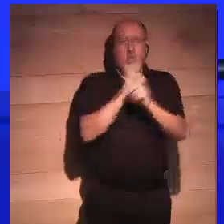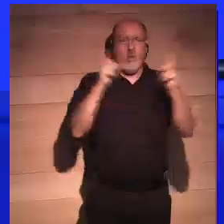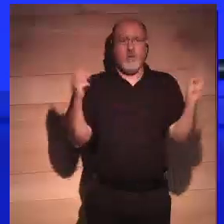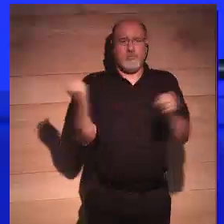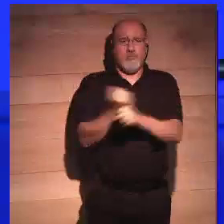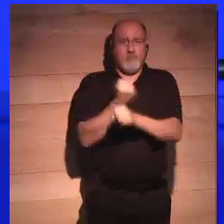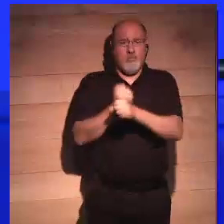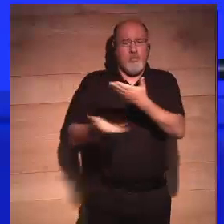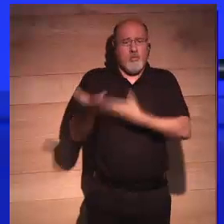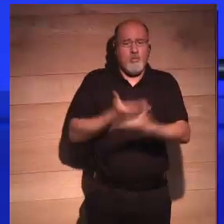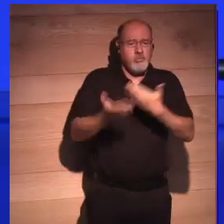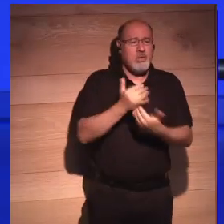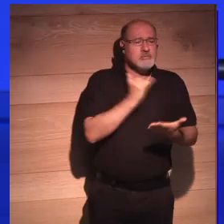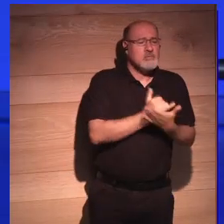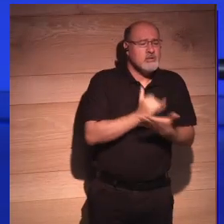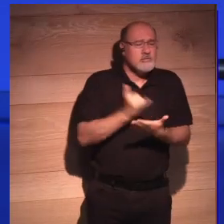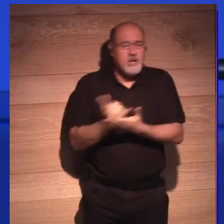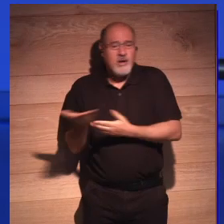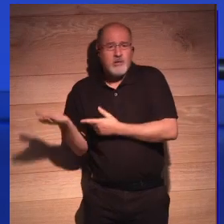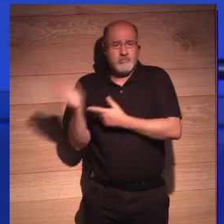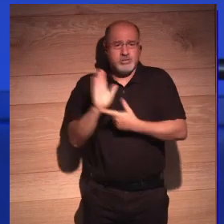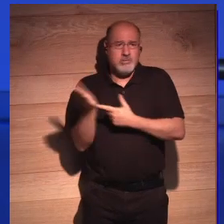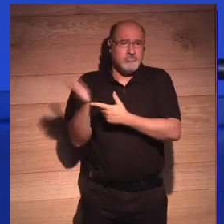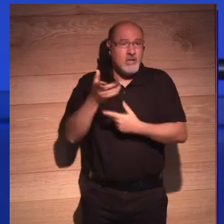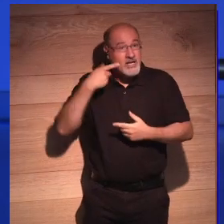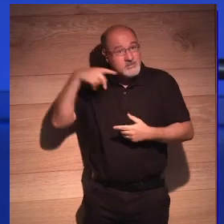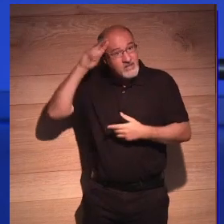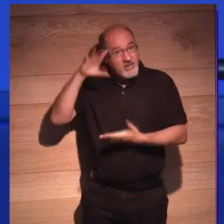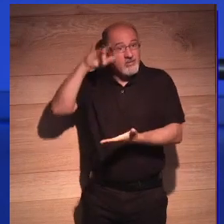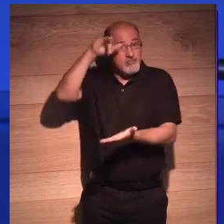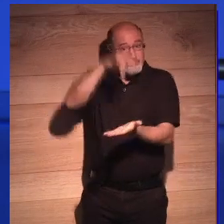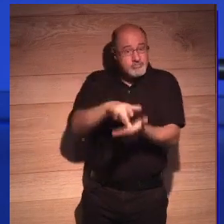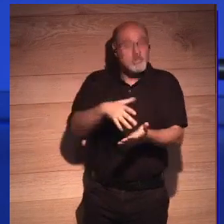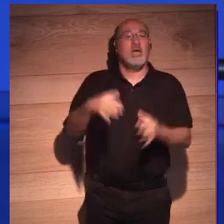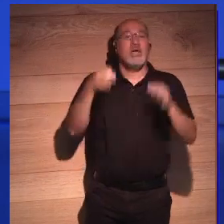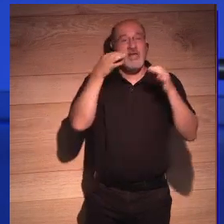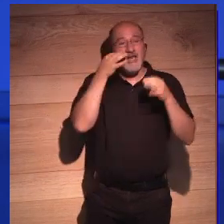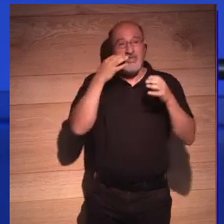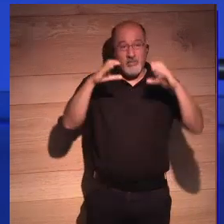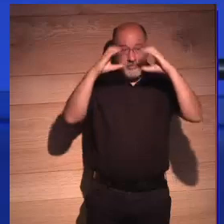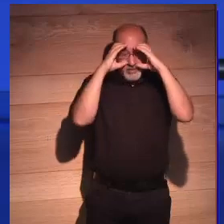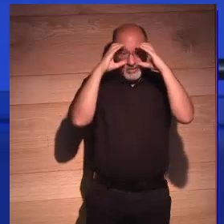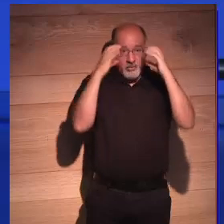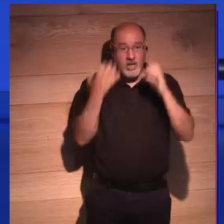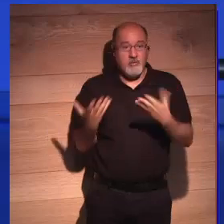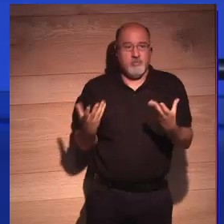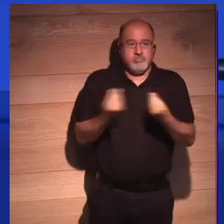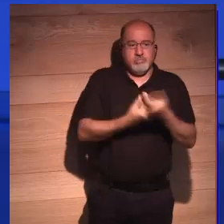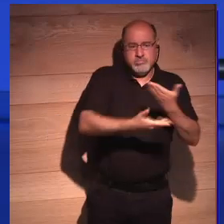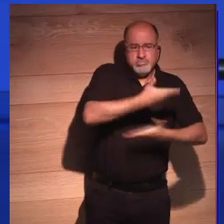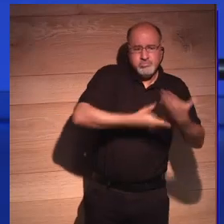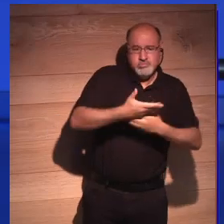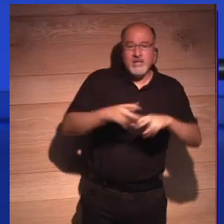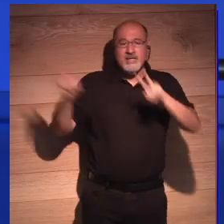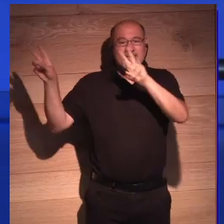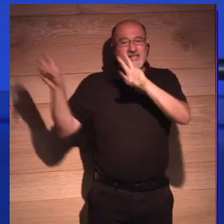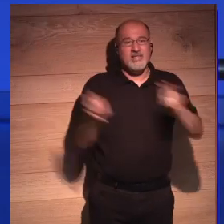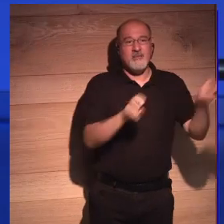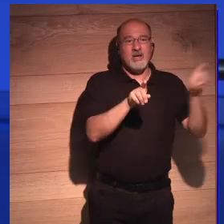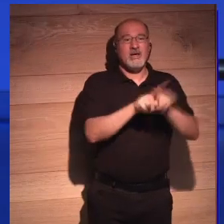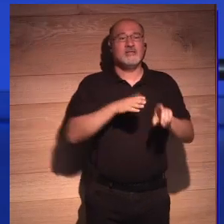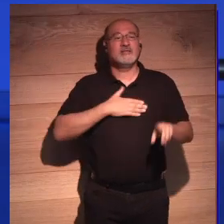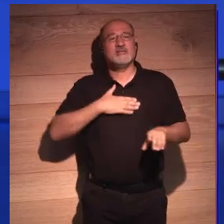been experimenting for a year, offering the best virtual reality experiences. We were able